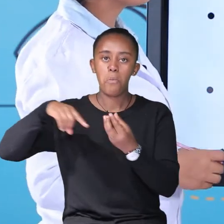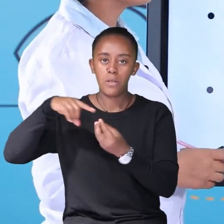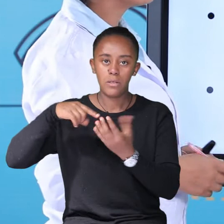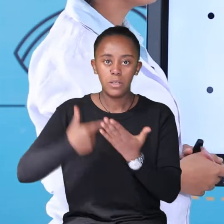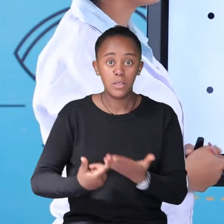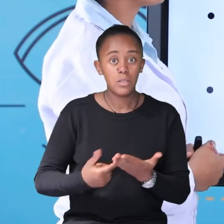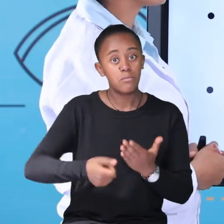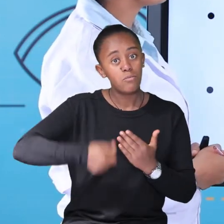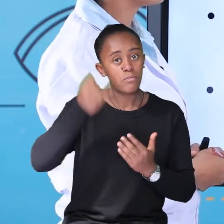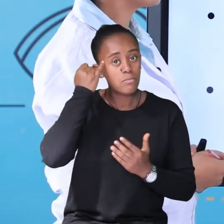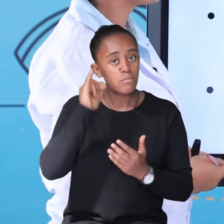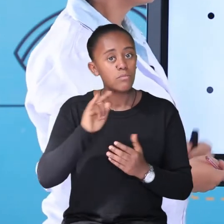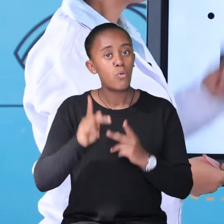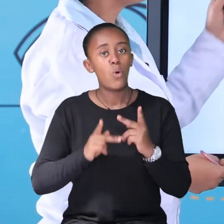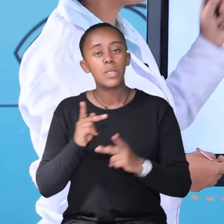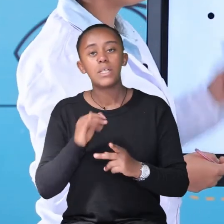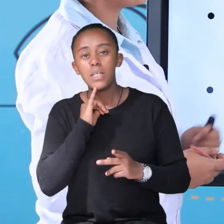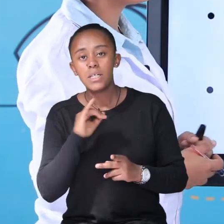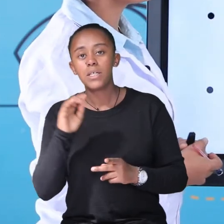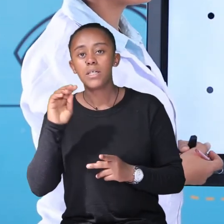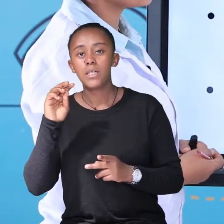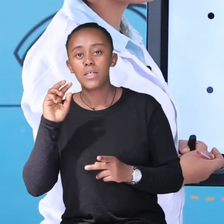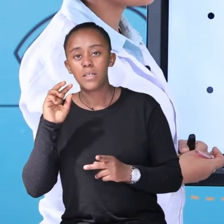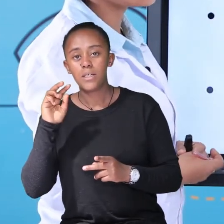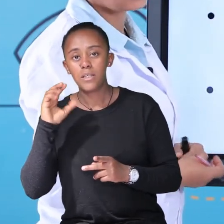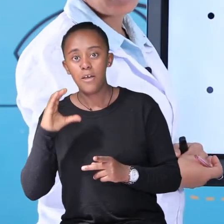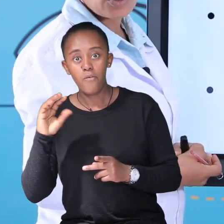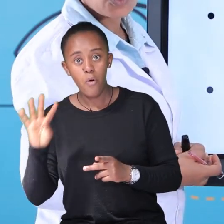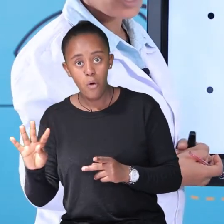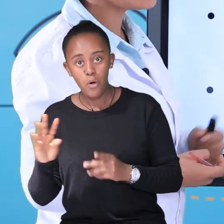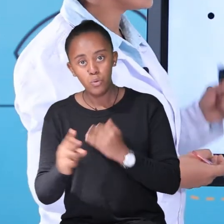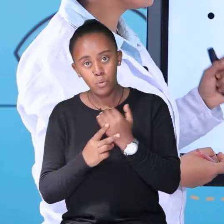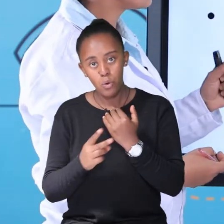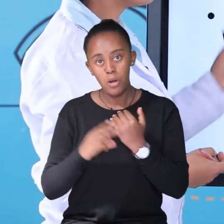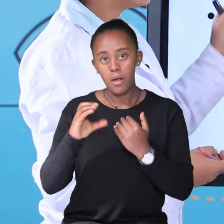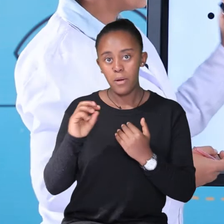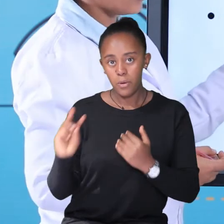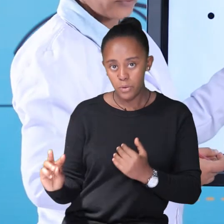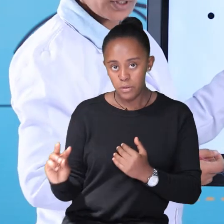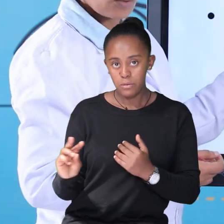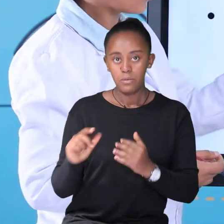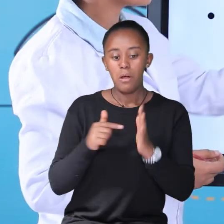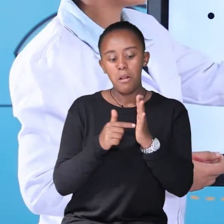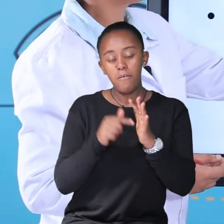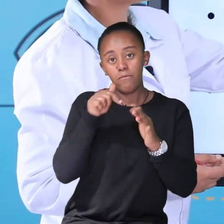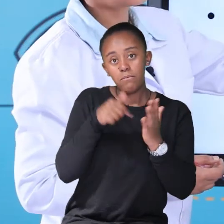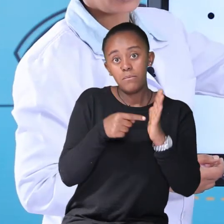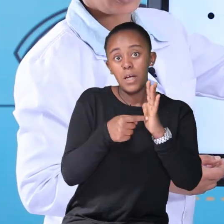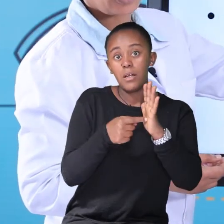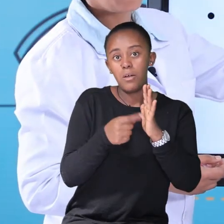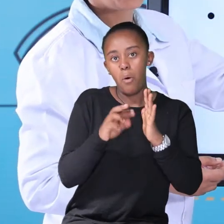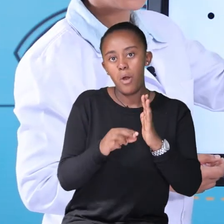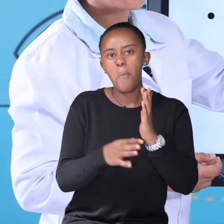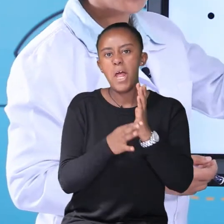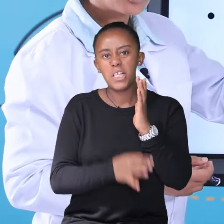the main point in this process is C4 plants can store carbon dioxide in their leaves or in bundle sheath